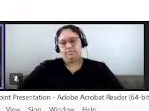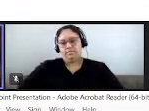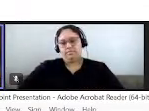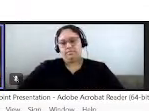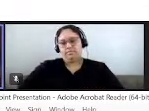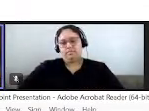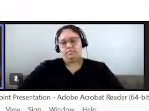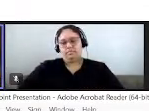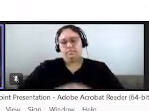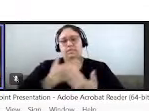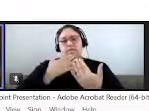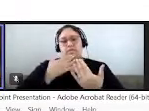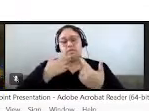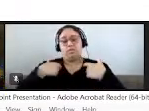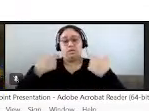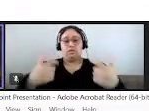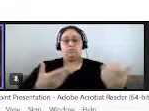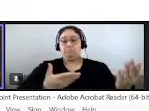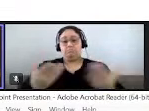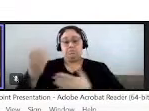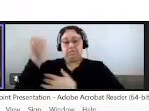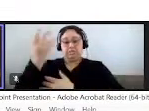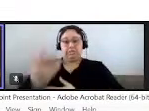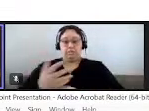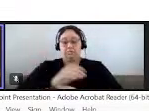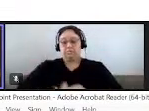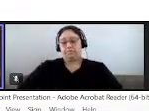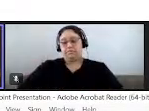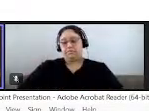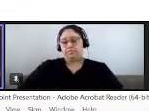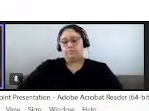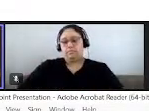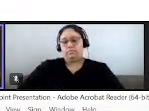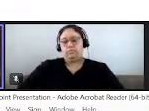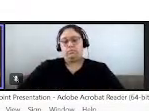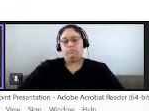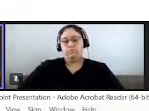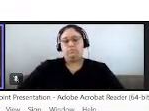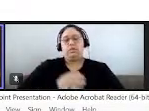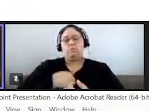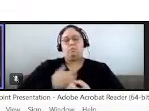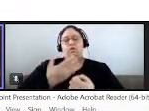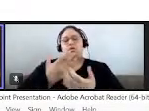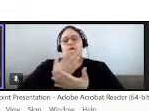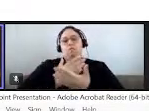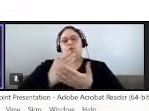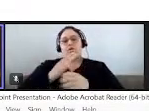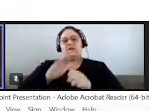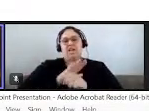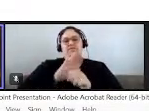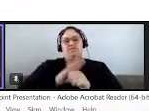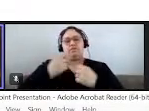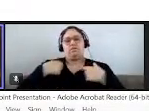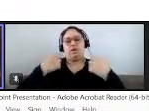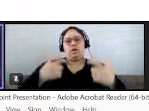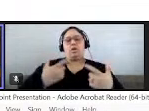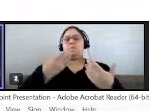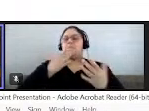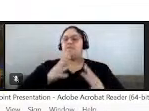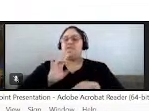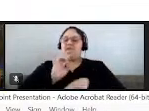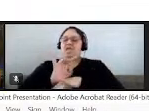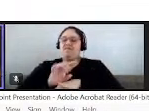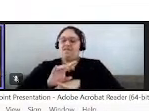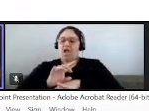Mr. Secretary. Speaker. Thank you very much, Chair. No, I'm partly covered by the Secretary. It's merely advice.